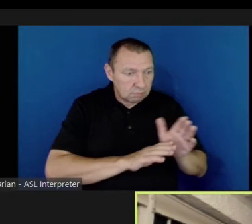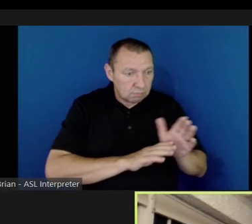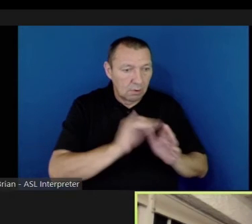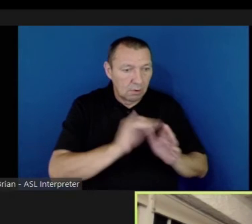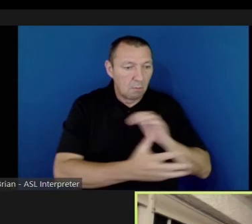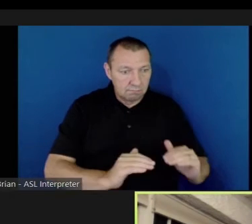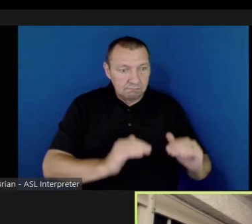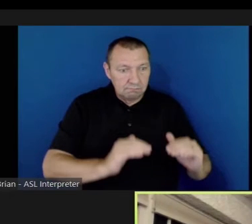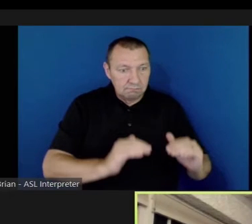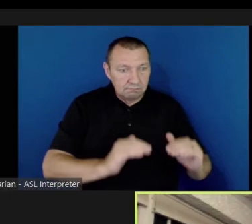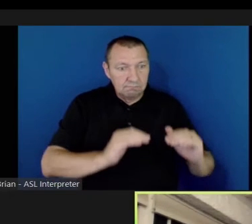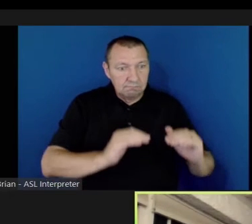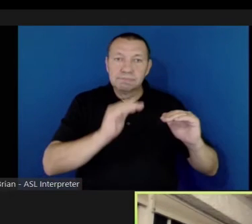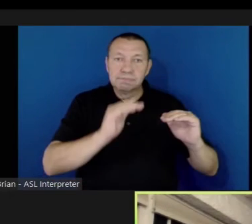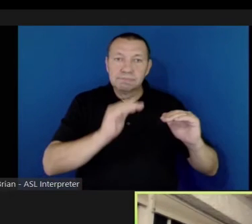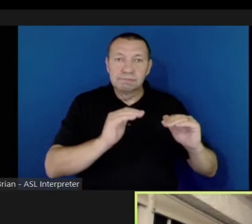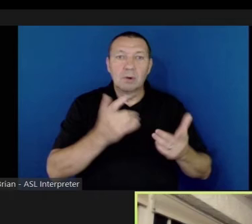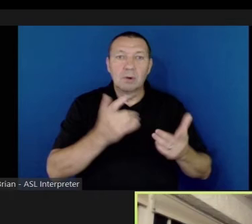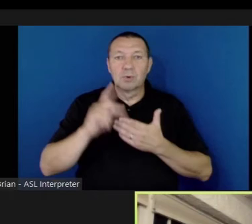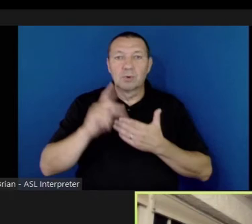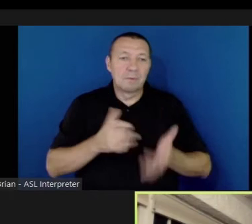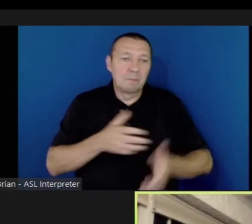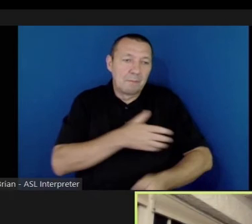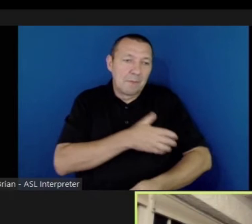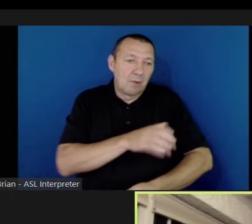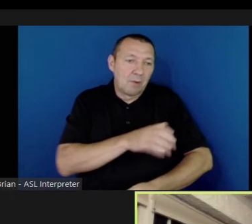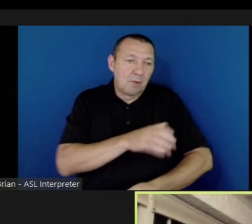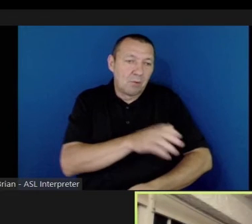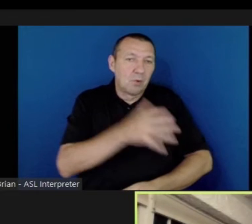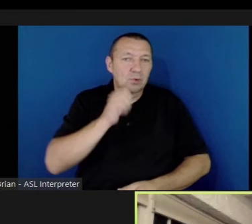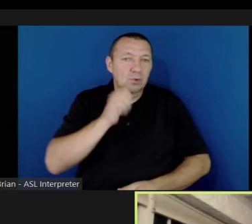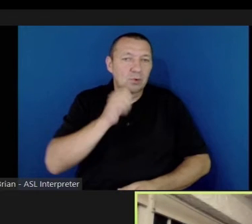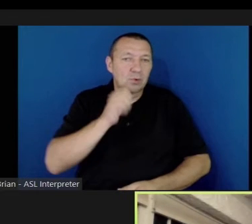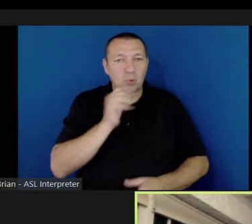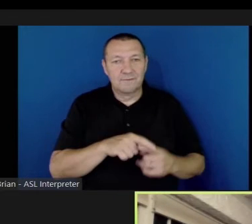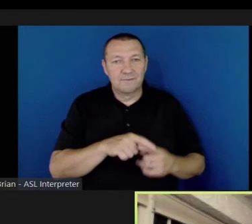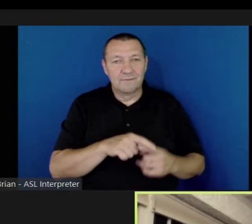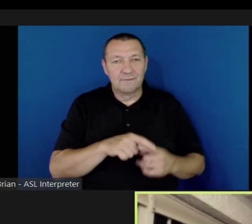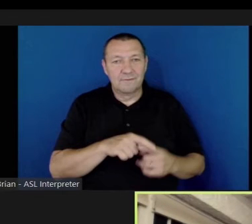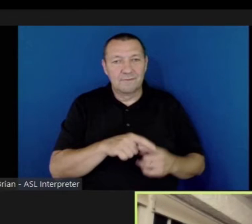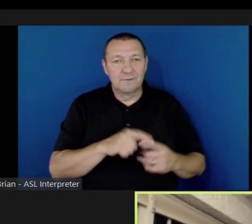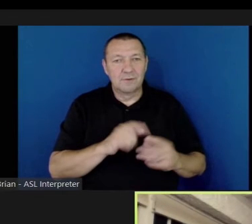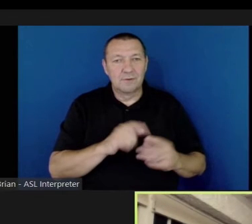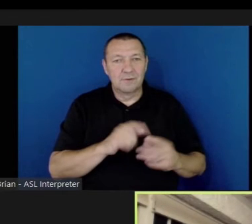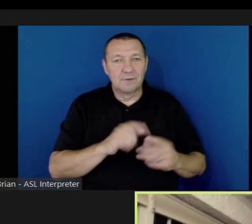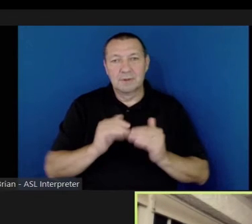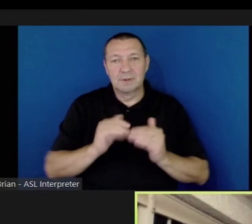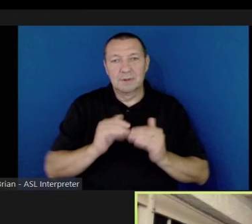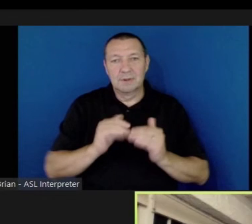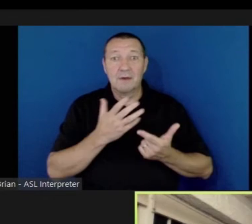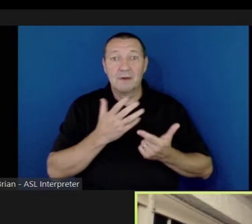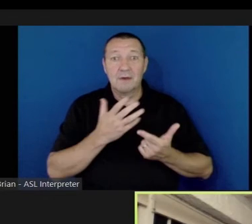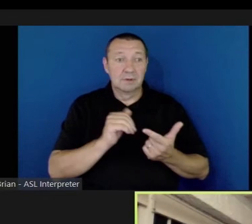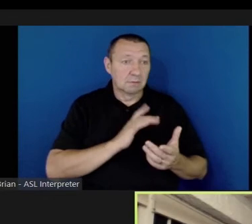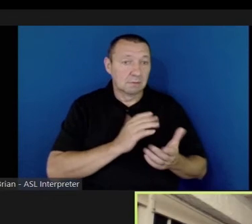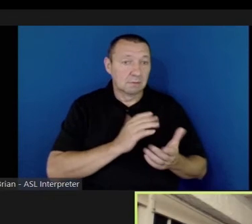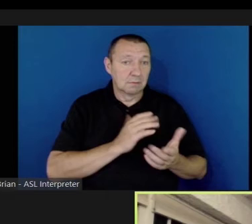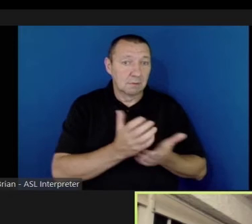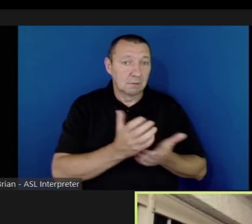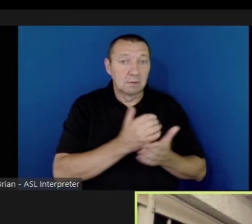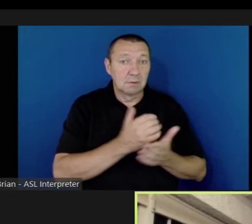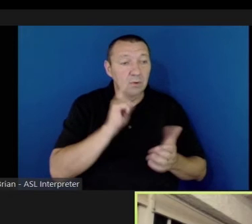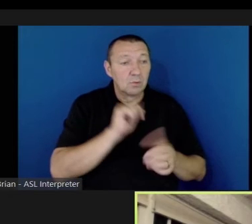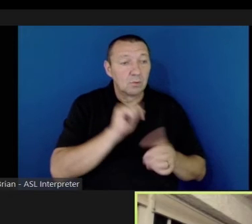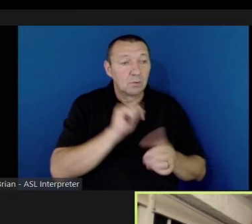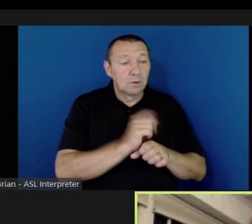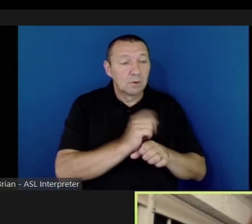that empower women and girls to build better lives and create more equitable communities. So we work in rural and marginalized communities